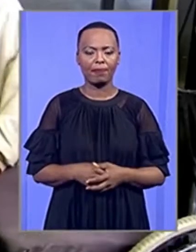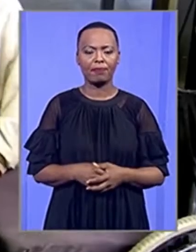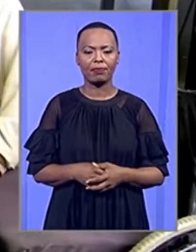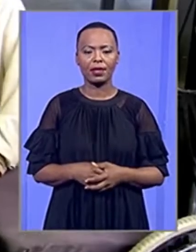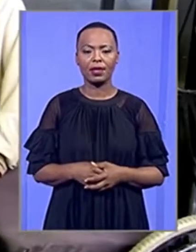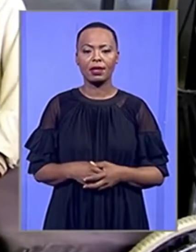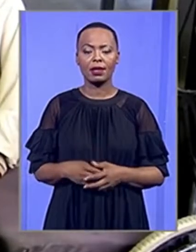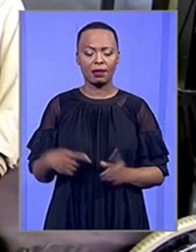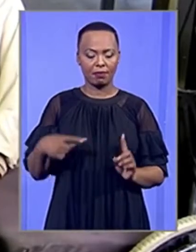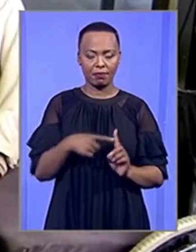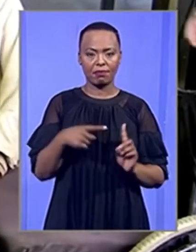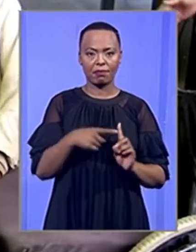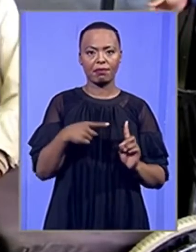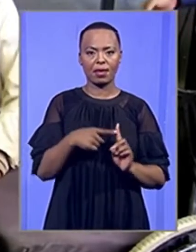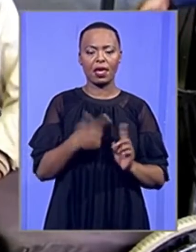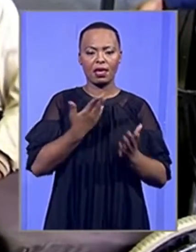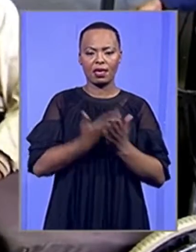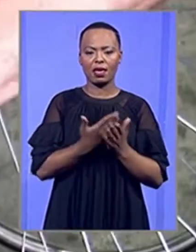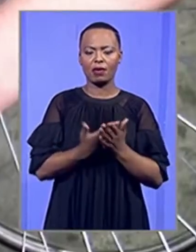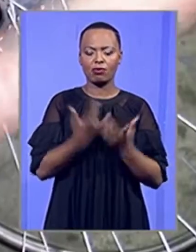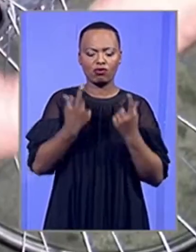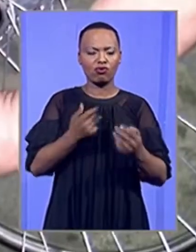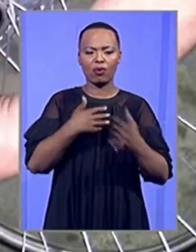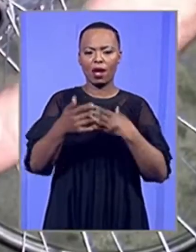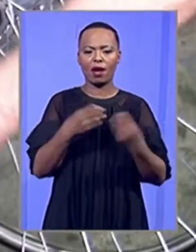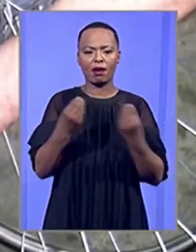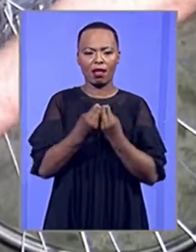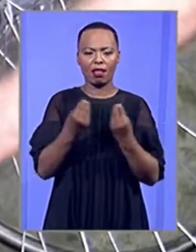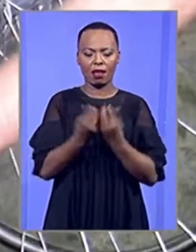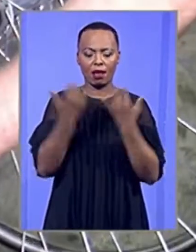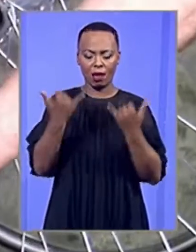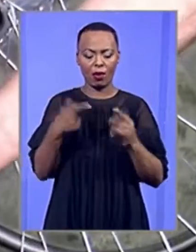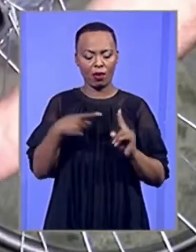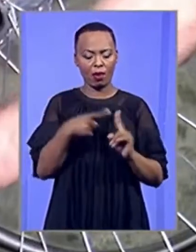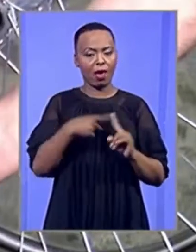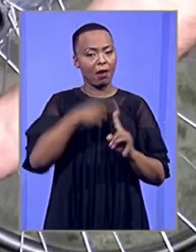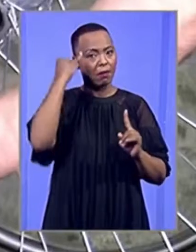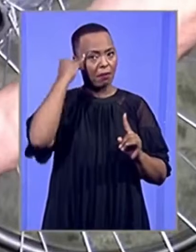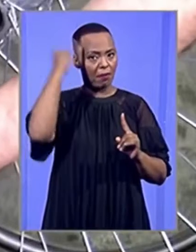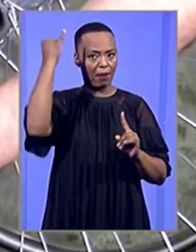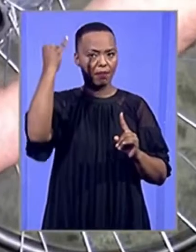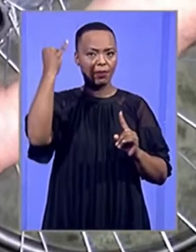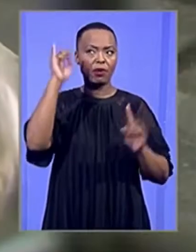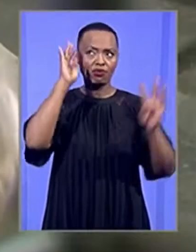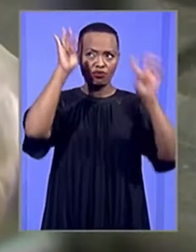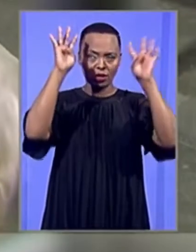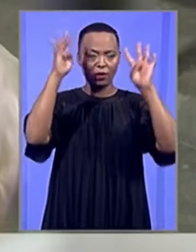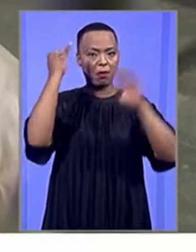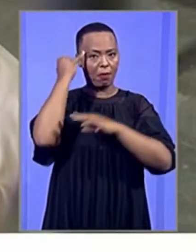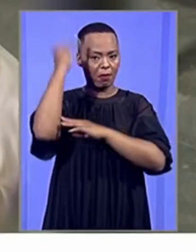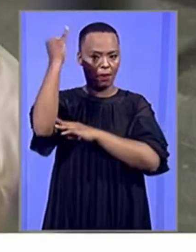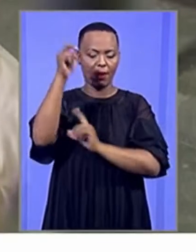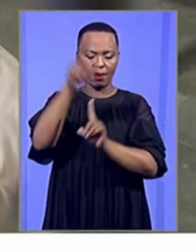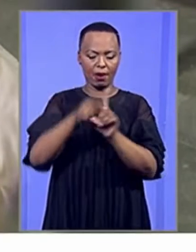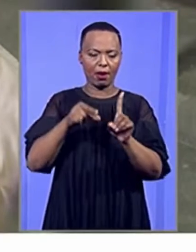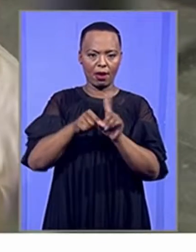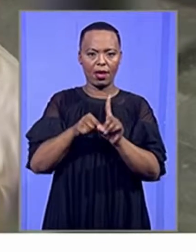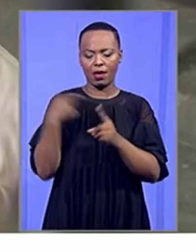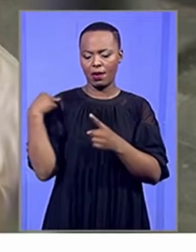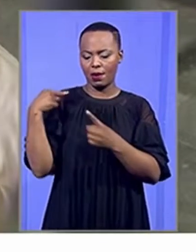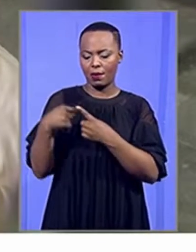Go ikemela le bokgoni go ikisa gongwe le gongwe ke sengwe se Michael Motlhanke a neng a se batla. Mo dingwageng di